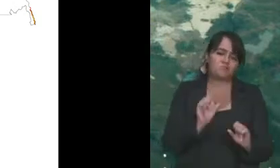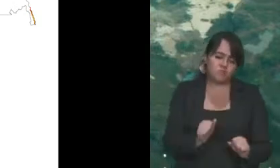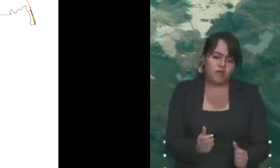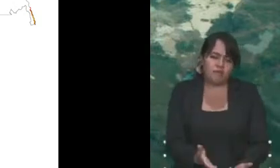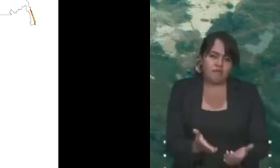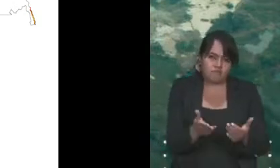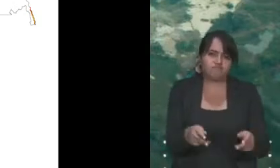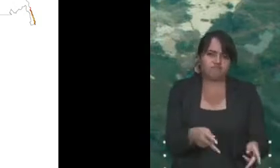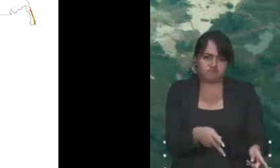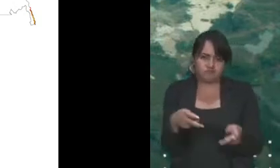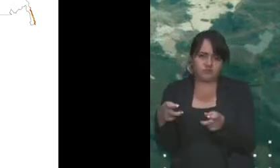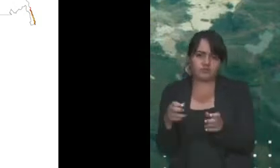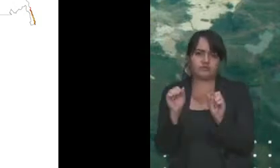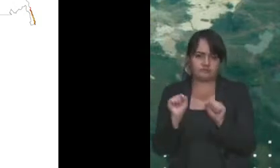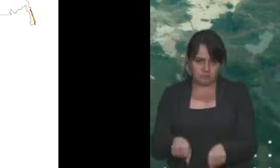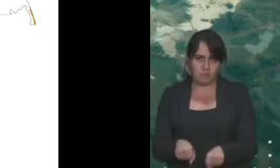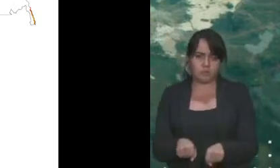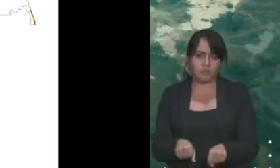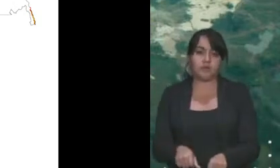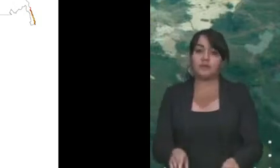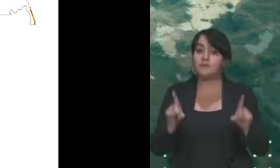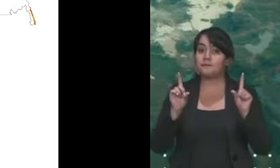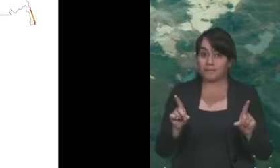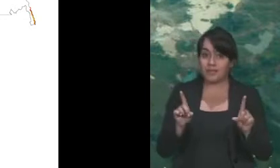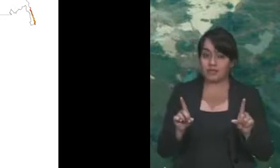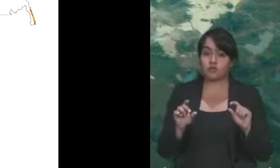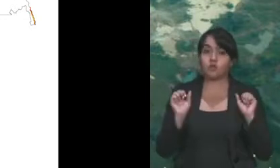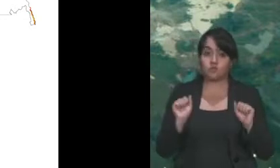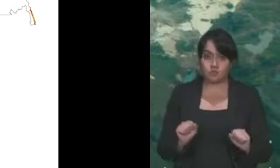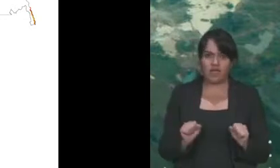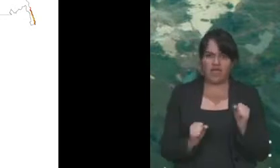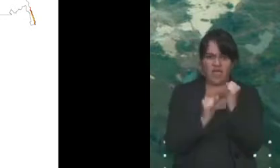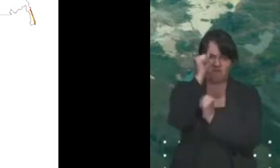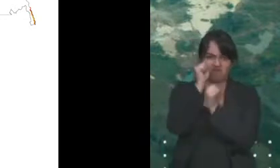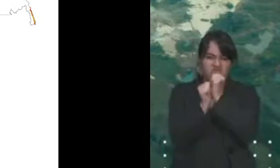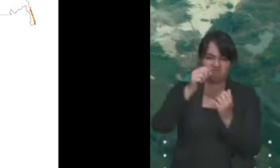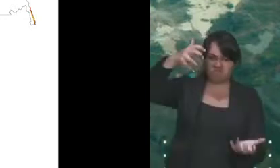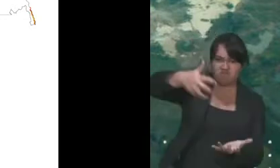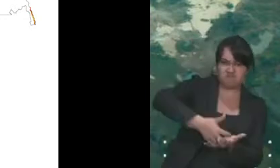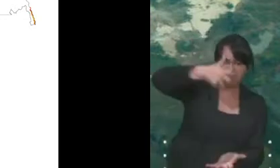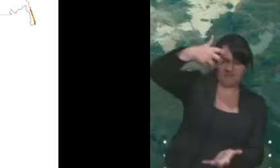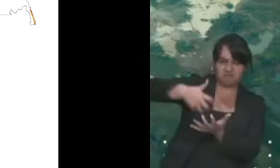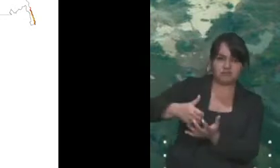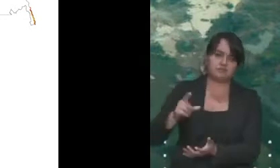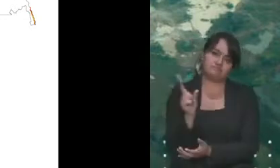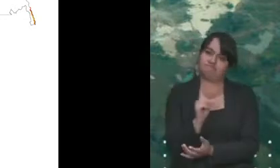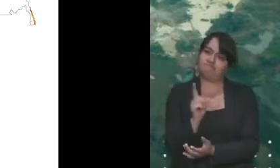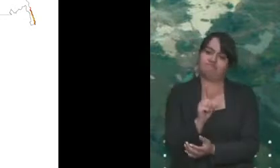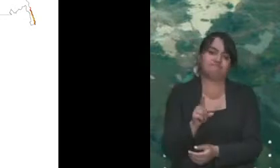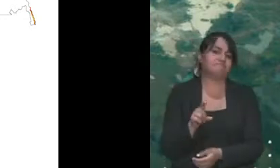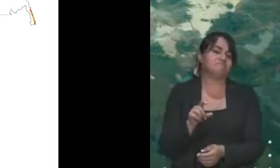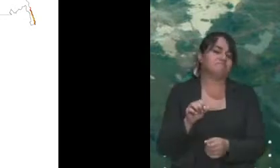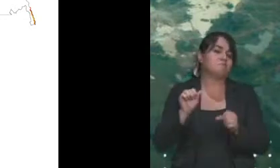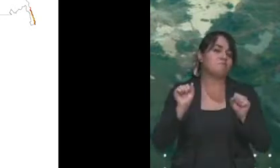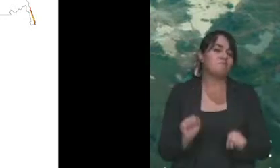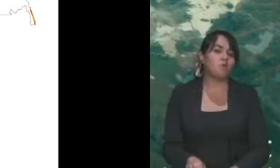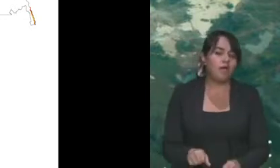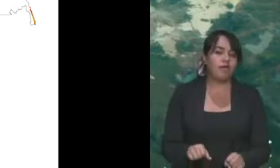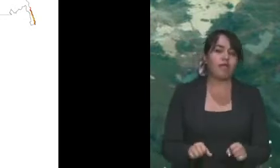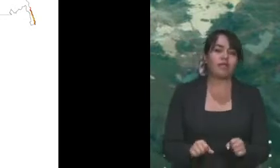can continue exploitation, the material, the mineral, but they cannot do it with heavy machinery. They must do it only with